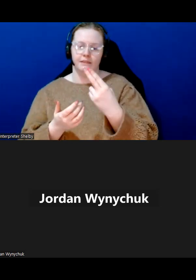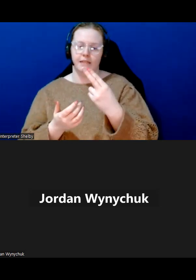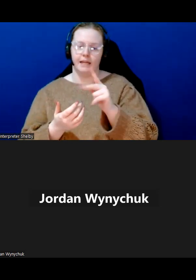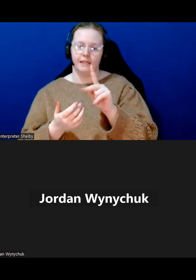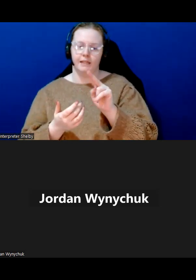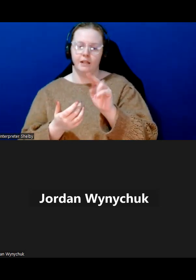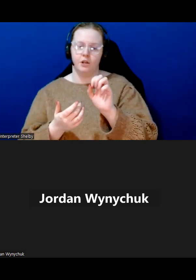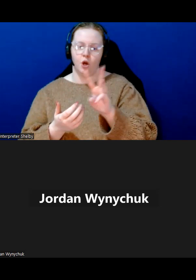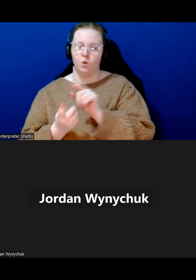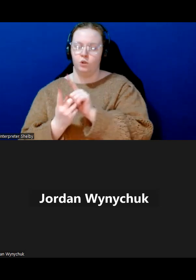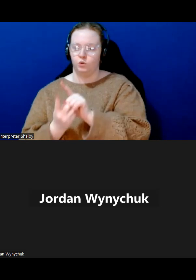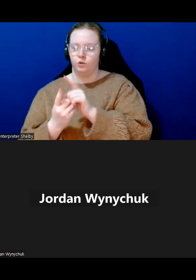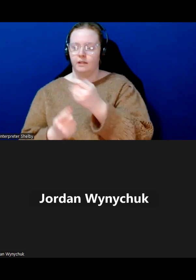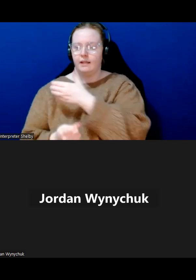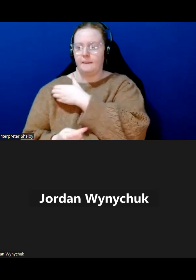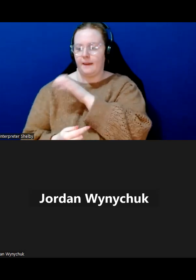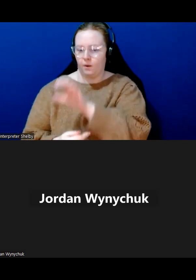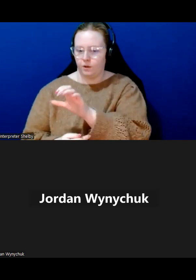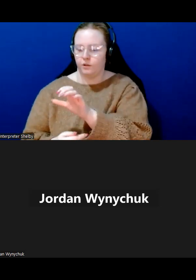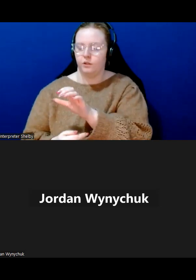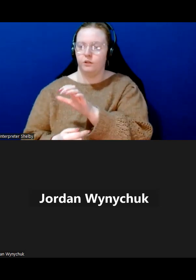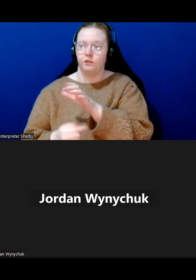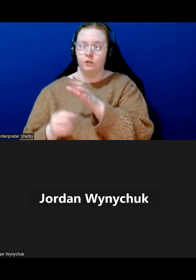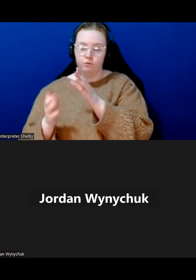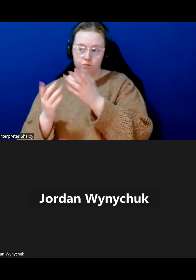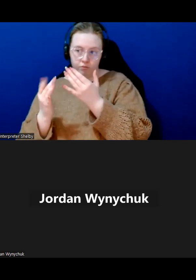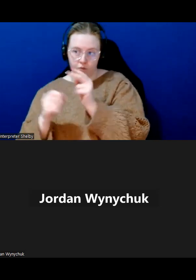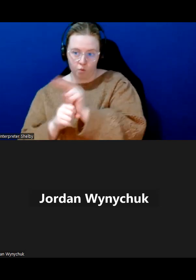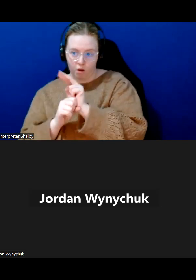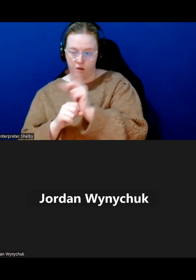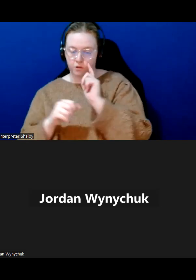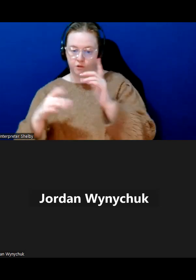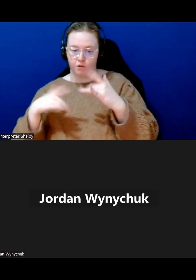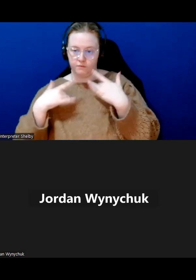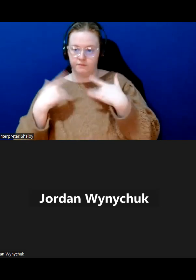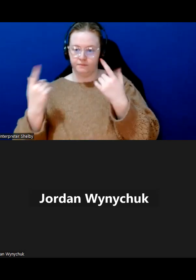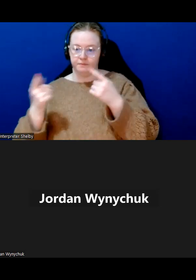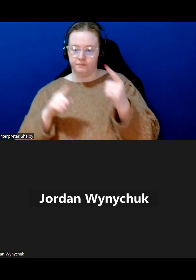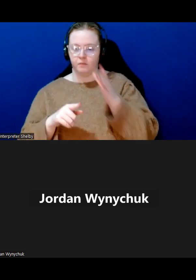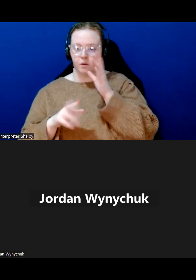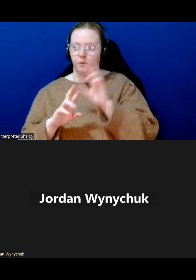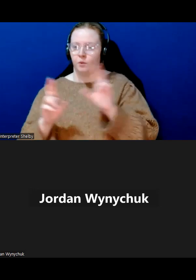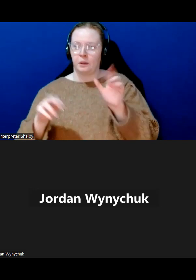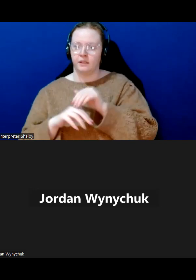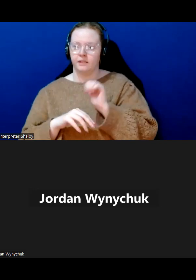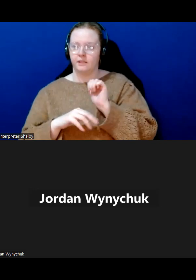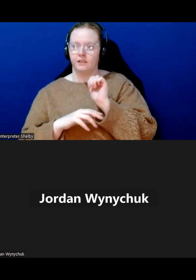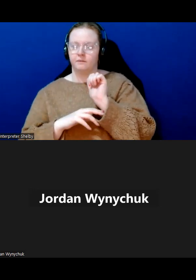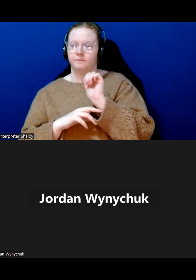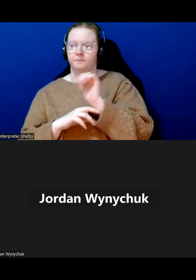So please keep your eyes and ears open about our sessions that will be coming up. We'll be getting ready to send out